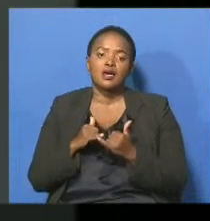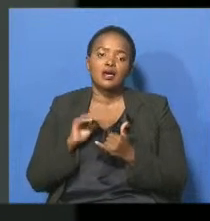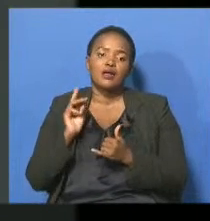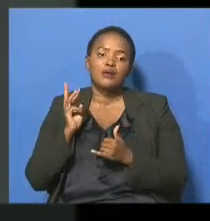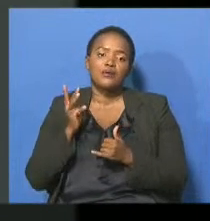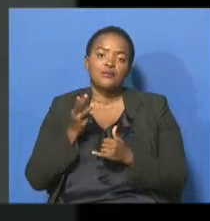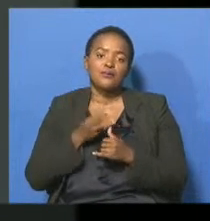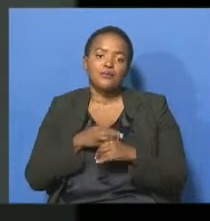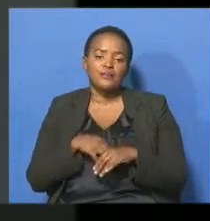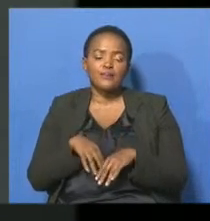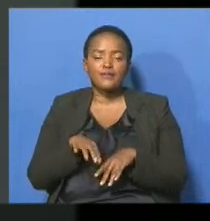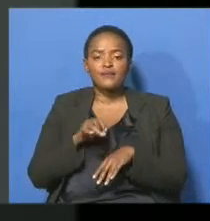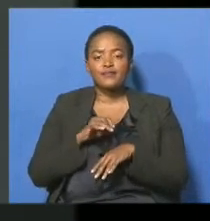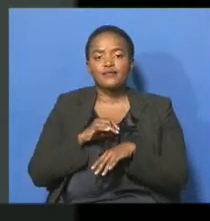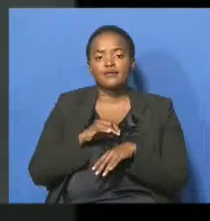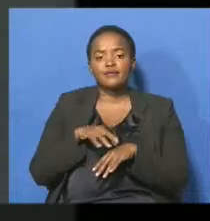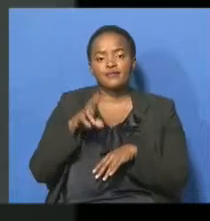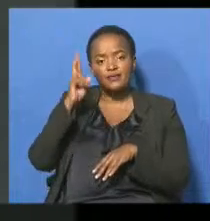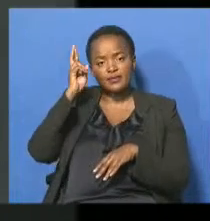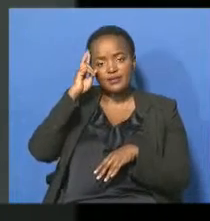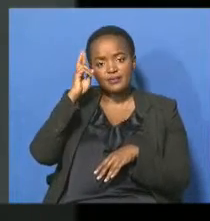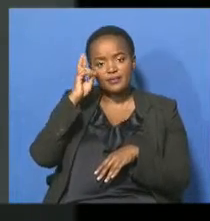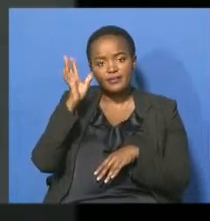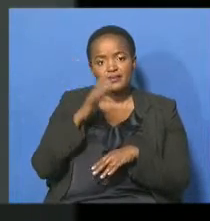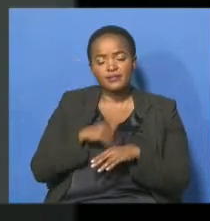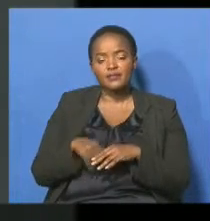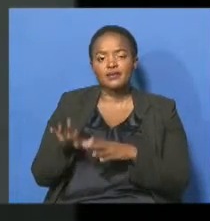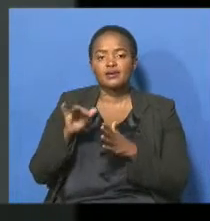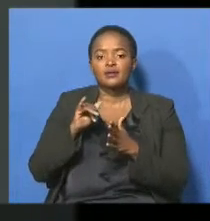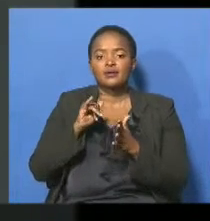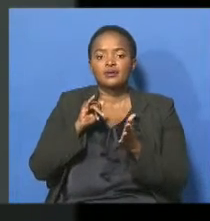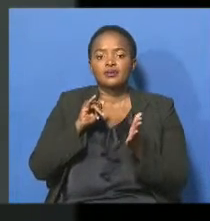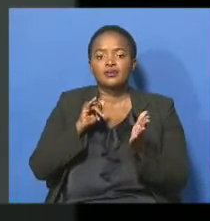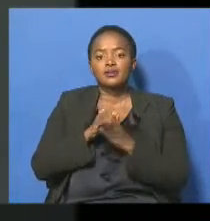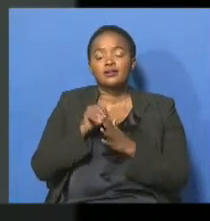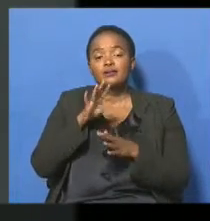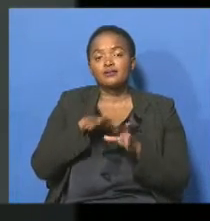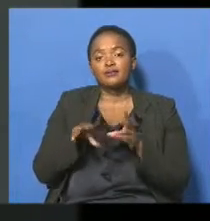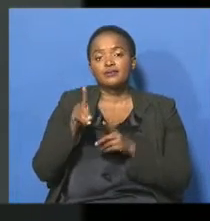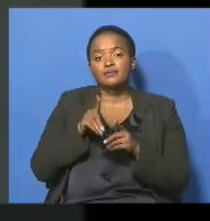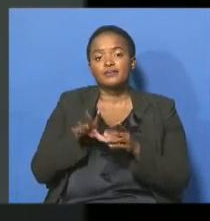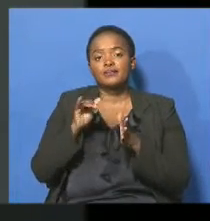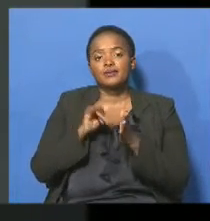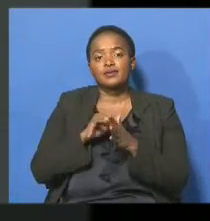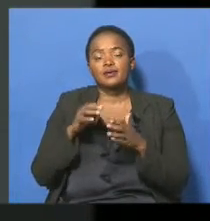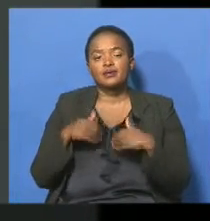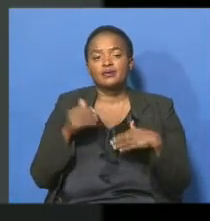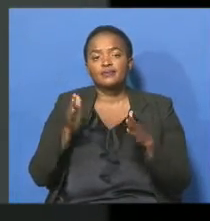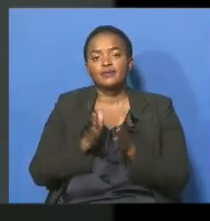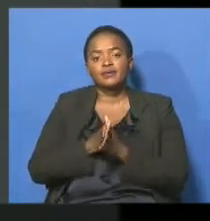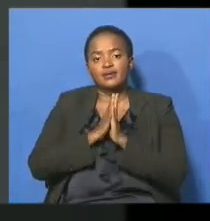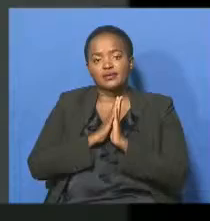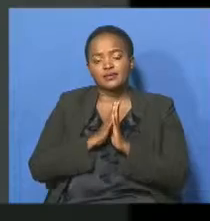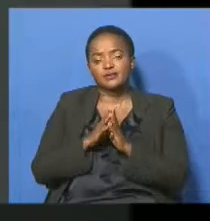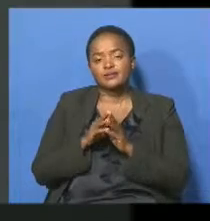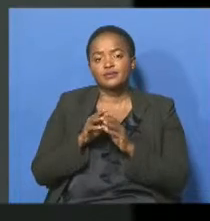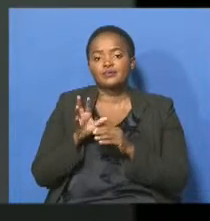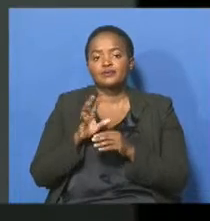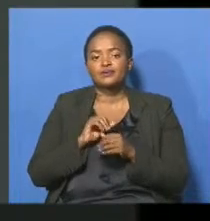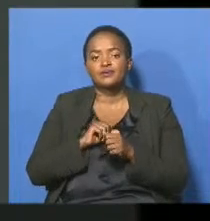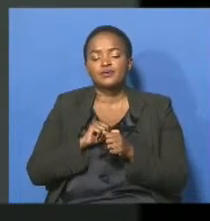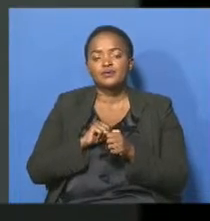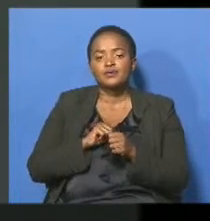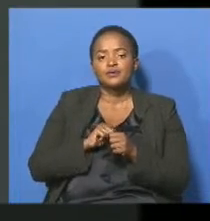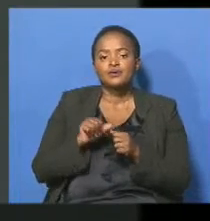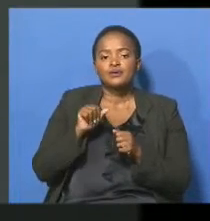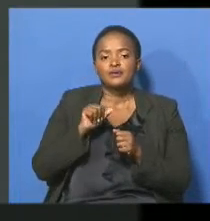humbly remind the panelists of the afternoon session that they are requested to hurry their lunch,